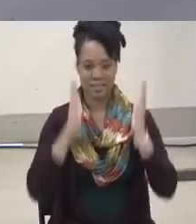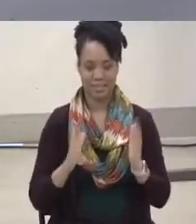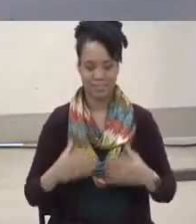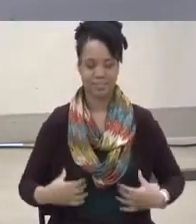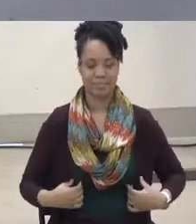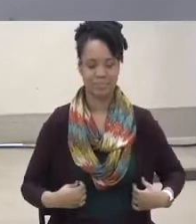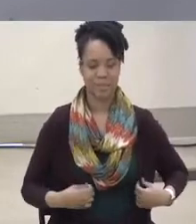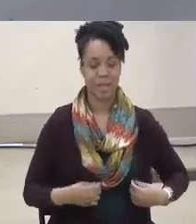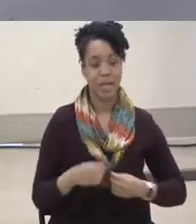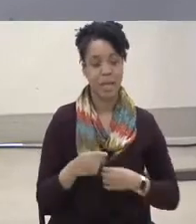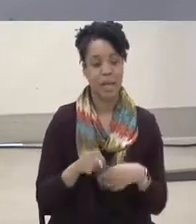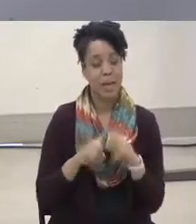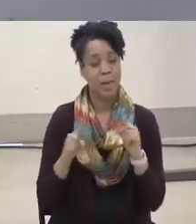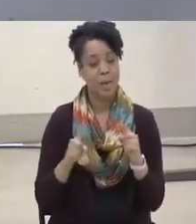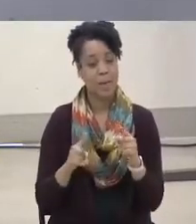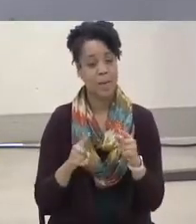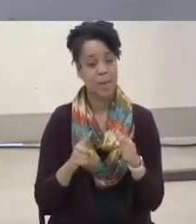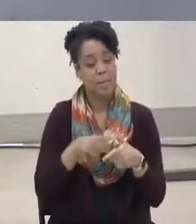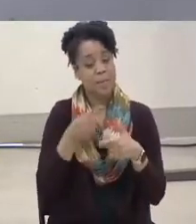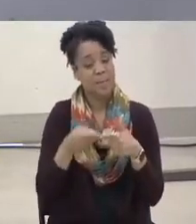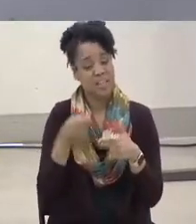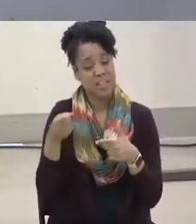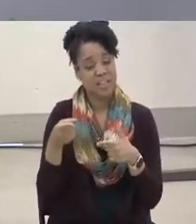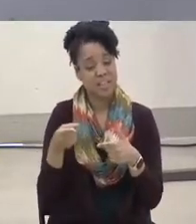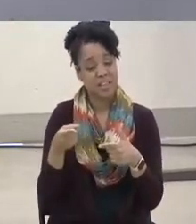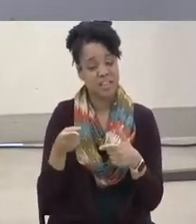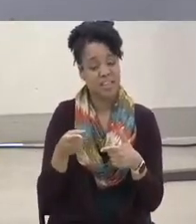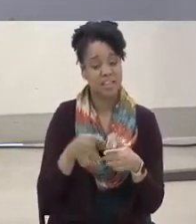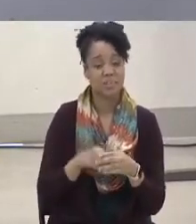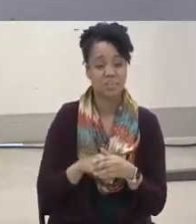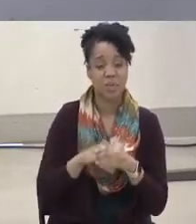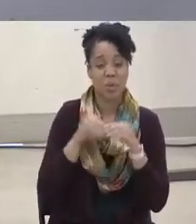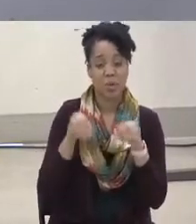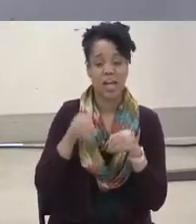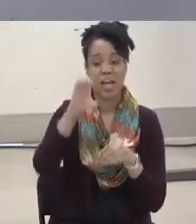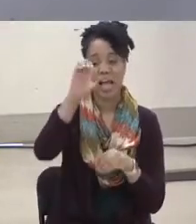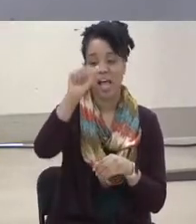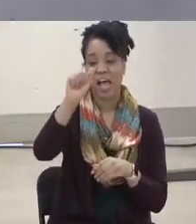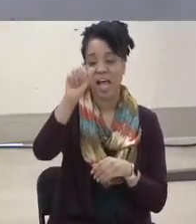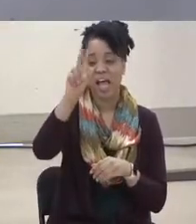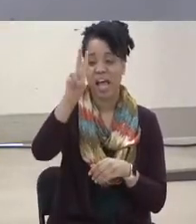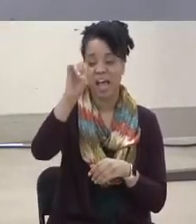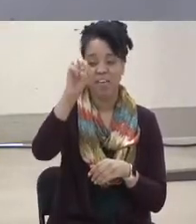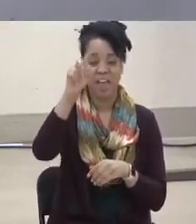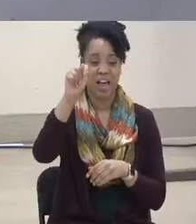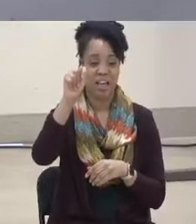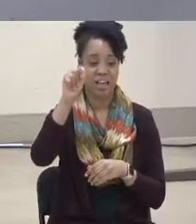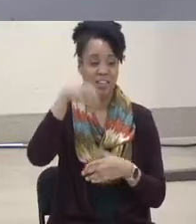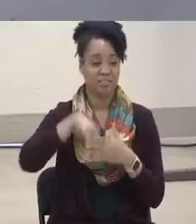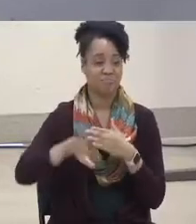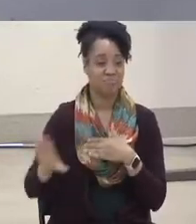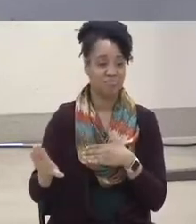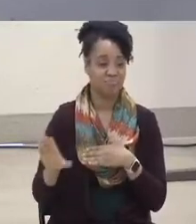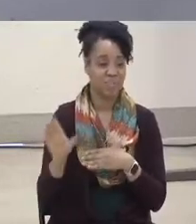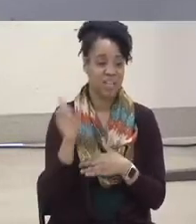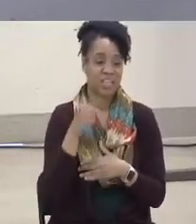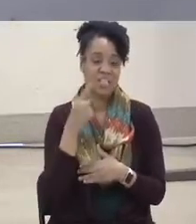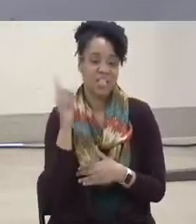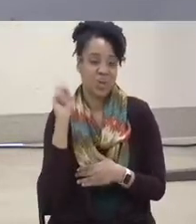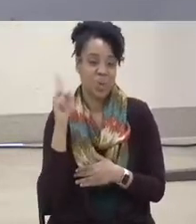But then he put a caveat in there. Pero luego pone un caviar ahí. He says we're Christ's